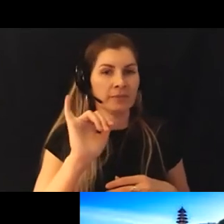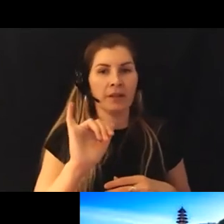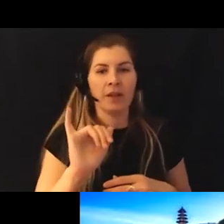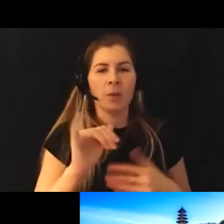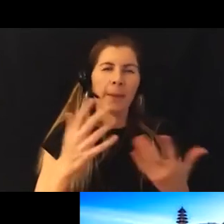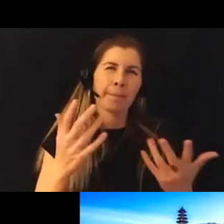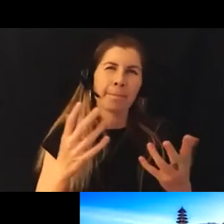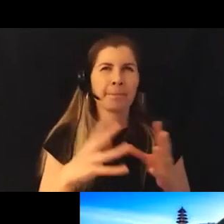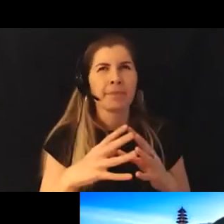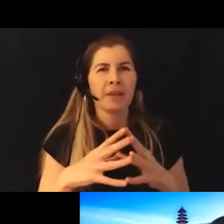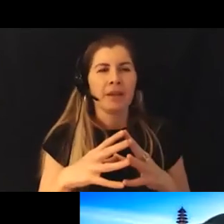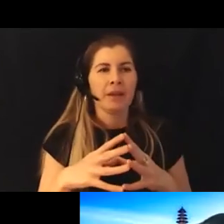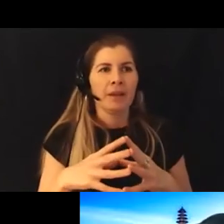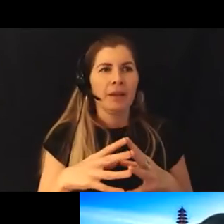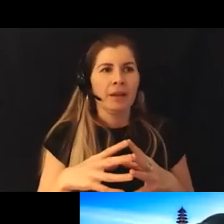a